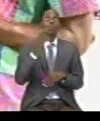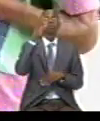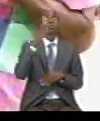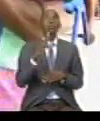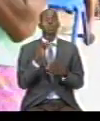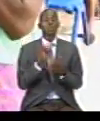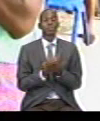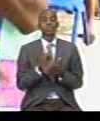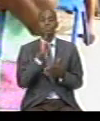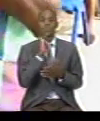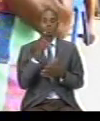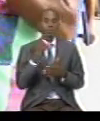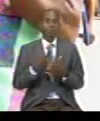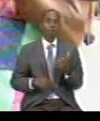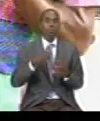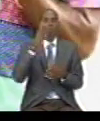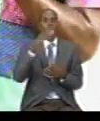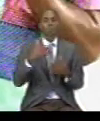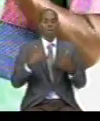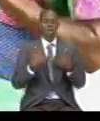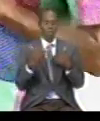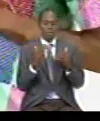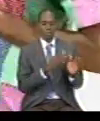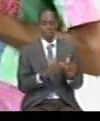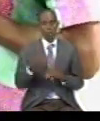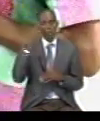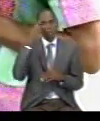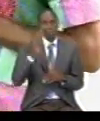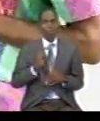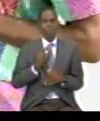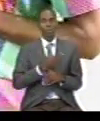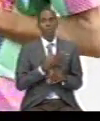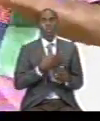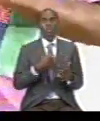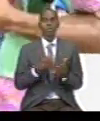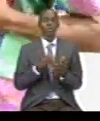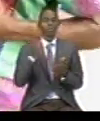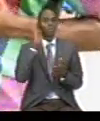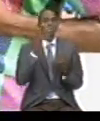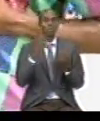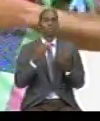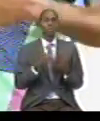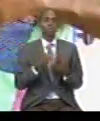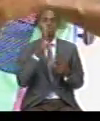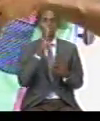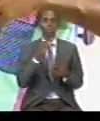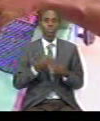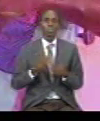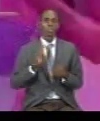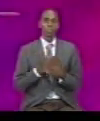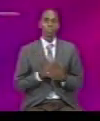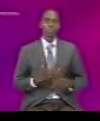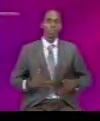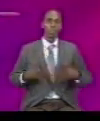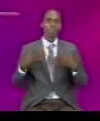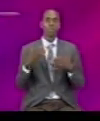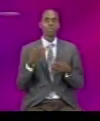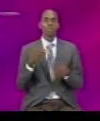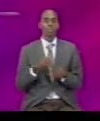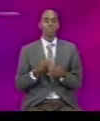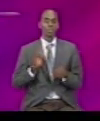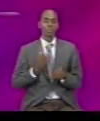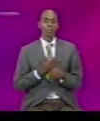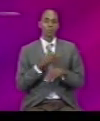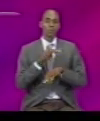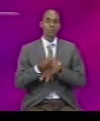has purposed for us, and is going to be fulfilled in our lives, in our ministry. Open